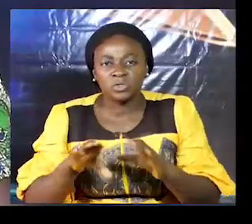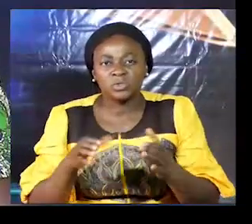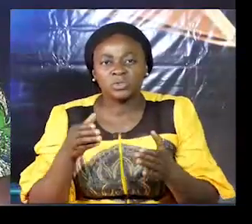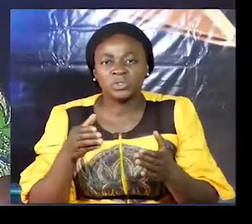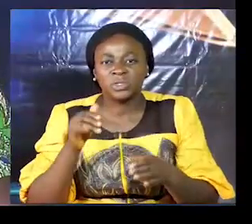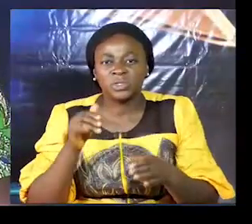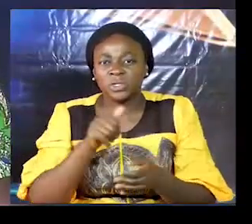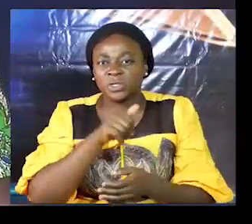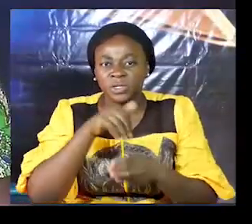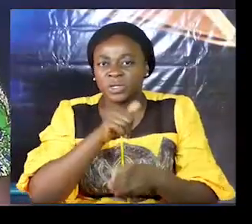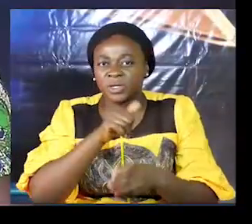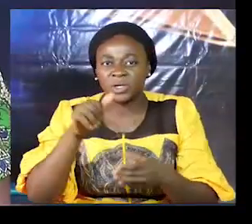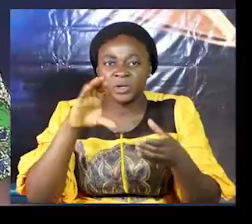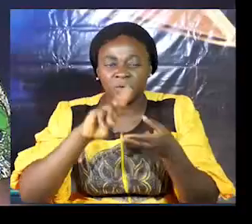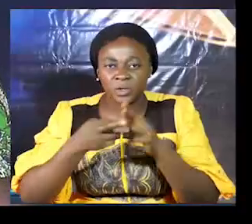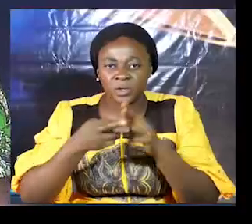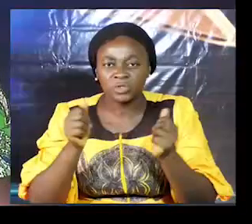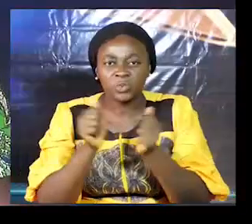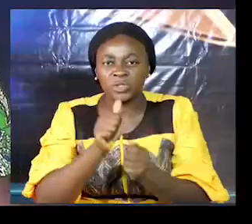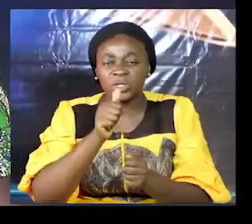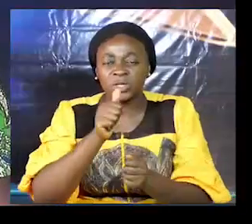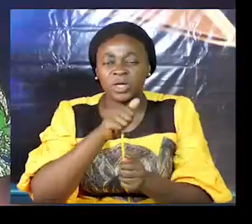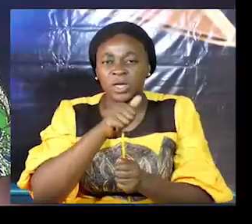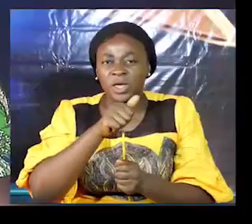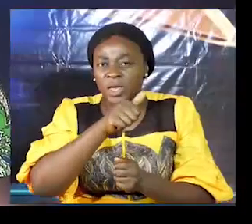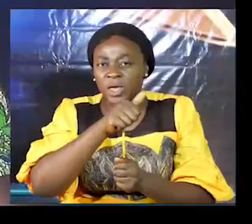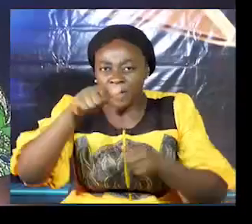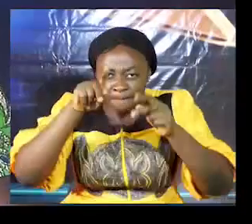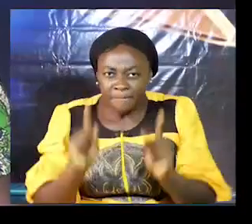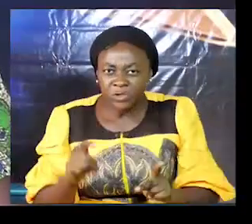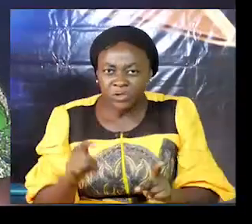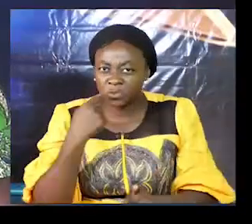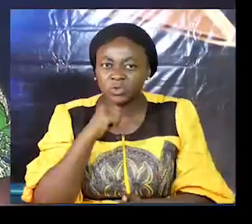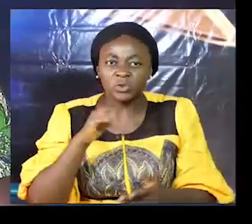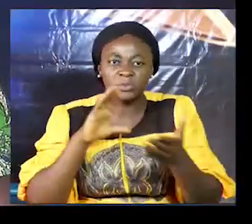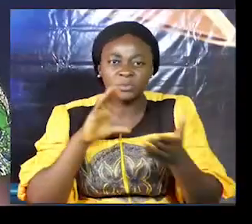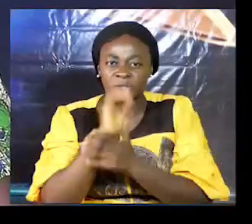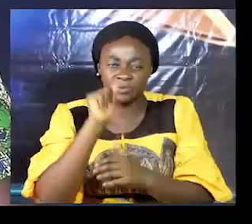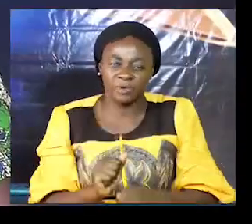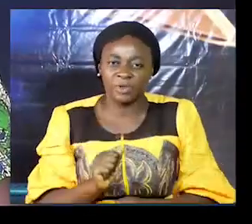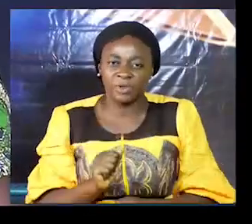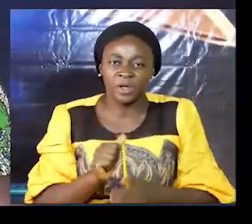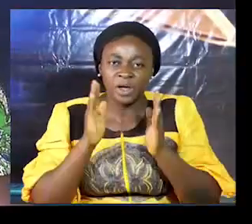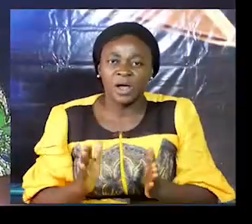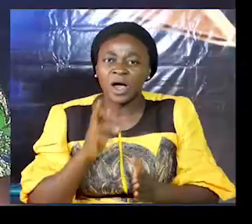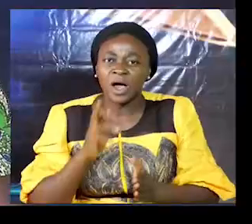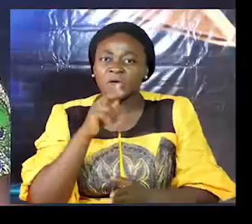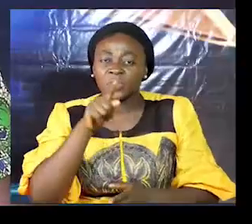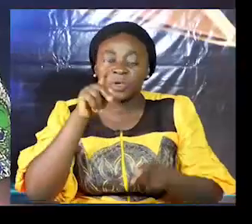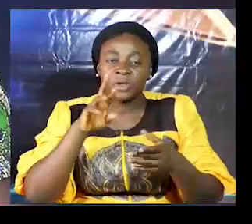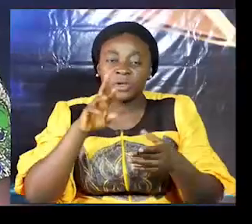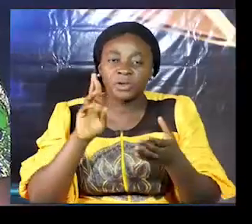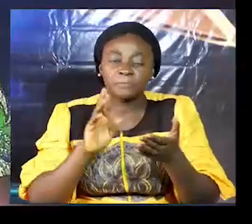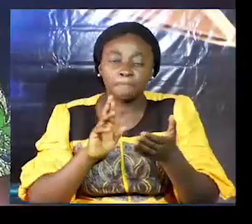will marry well? Are you with someone that is already married, a divorcee, and God is saying, that cannot be my will for you? What